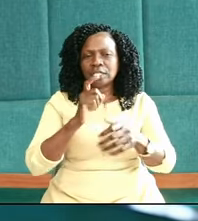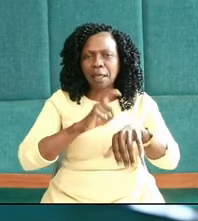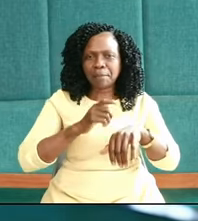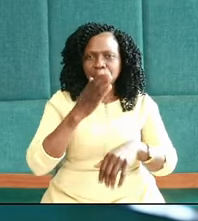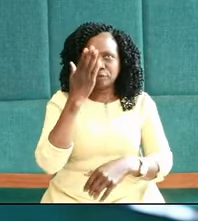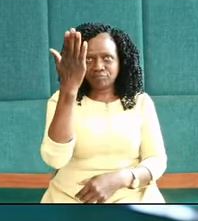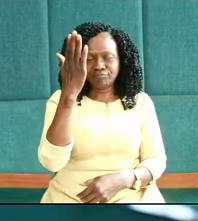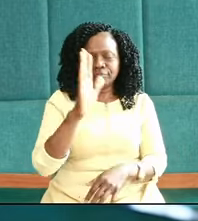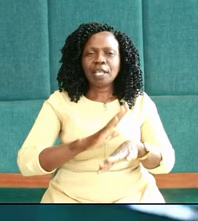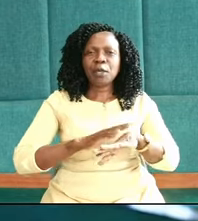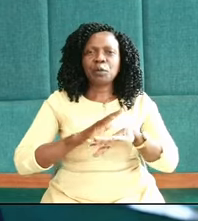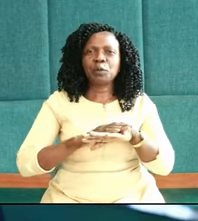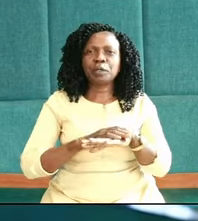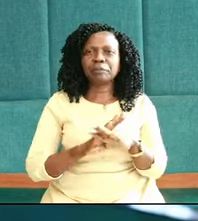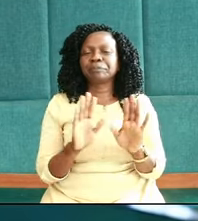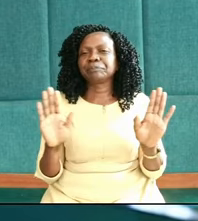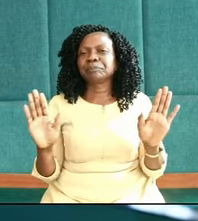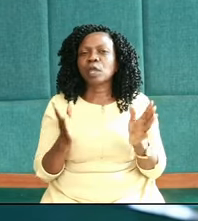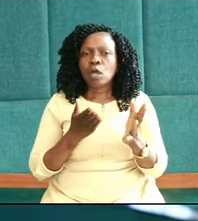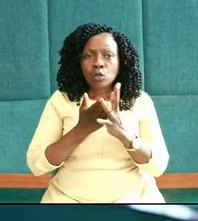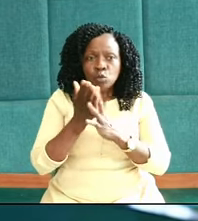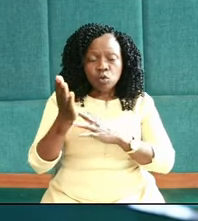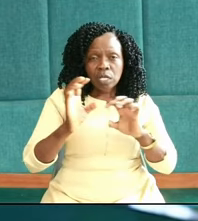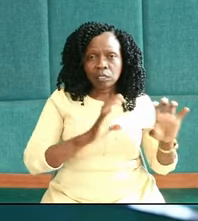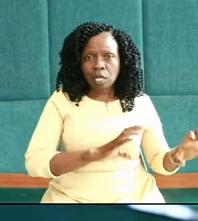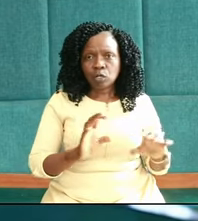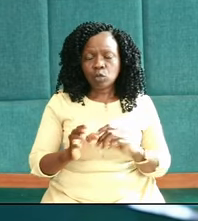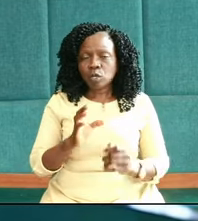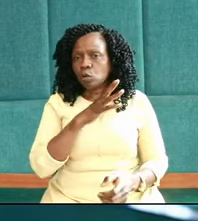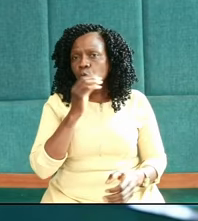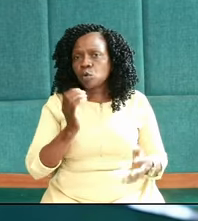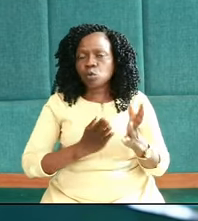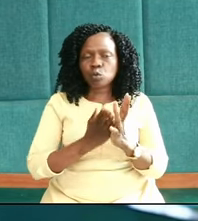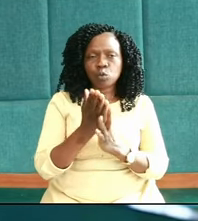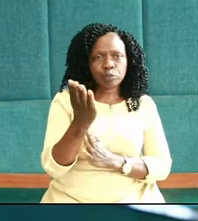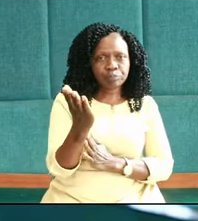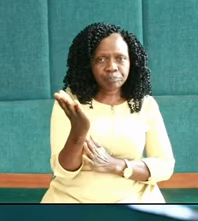good. Through the challenges that we go through,